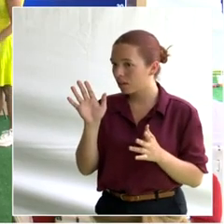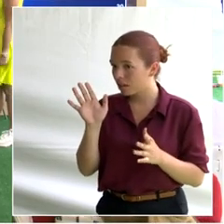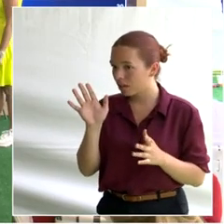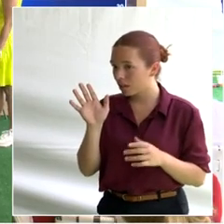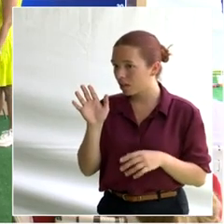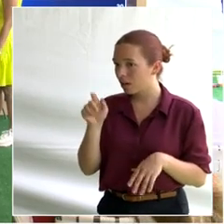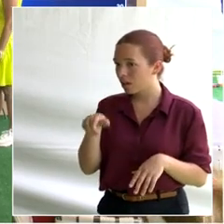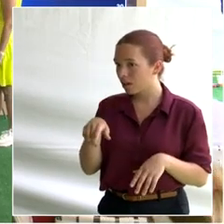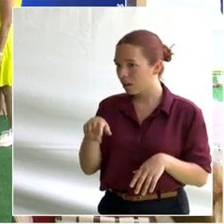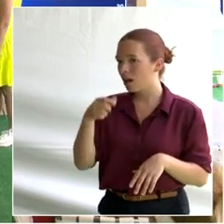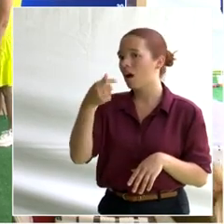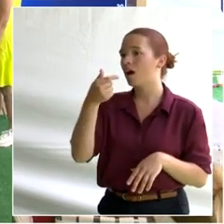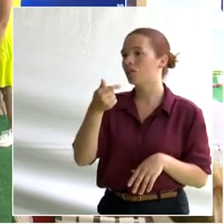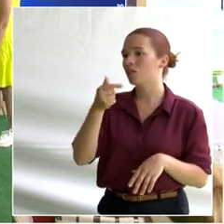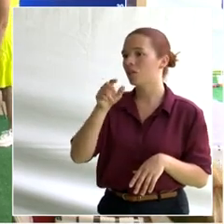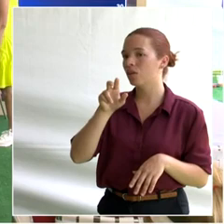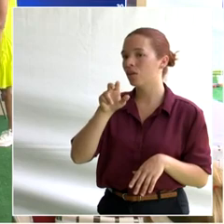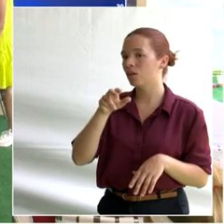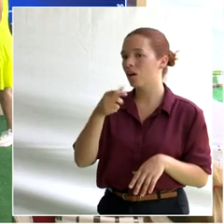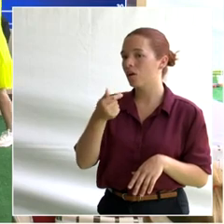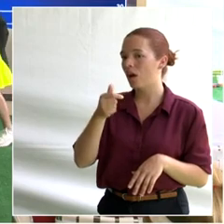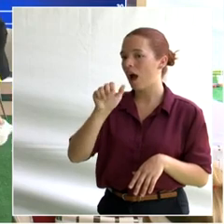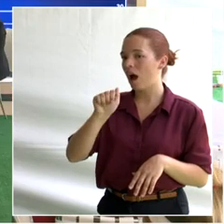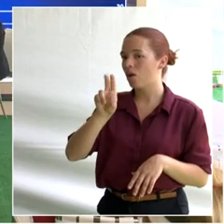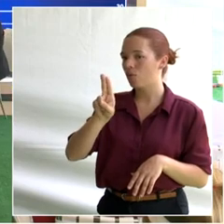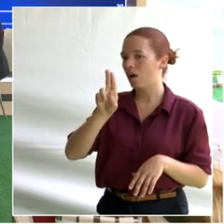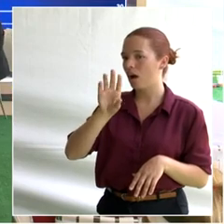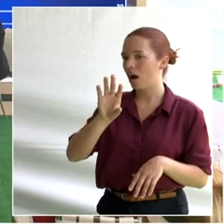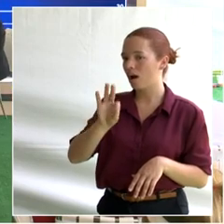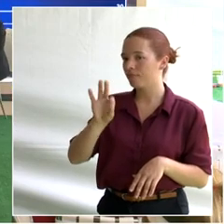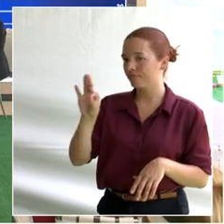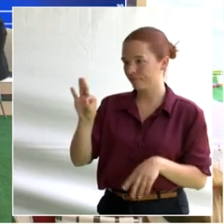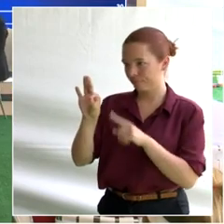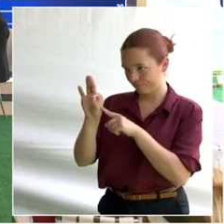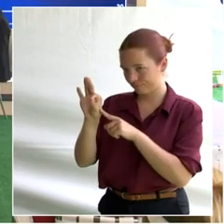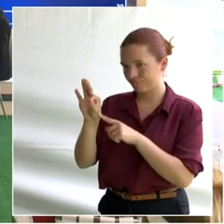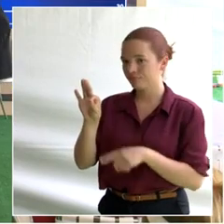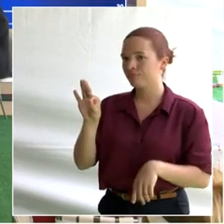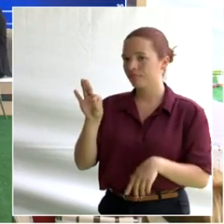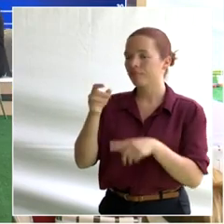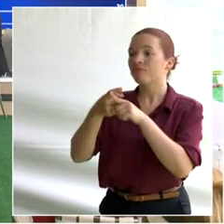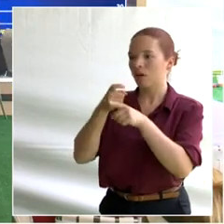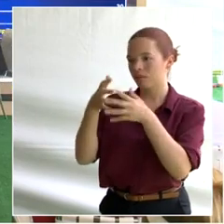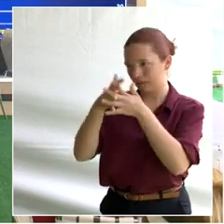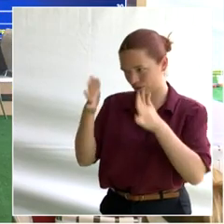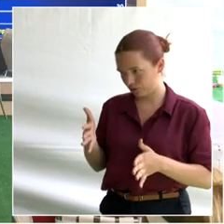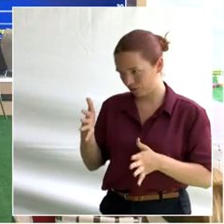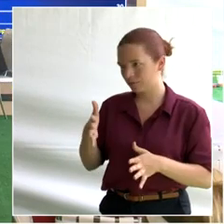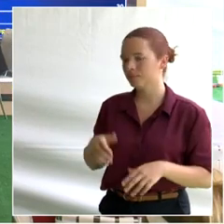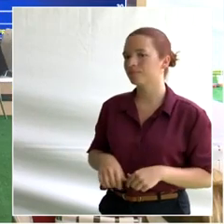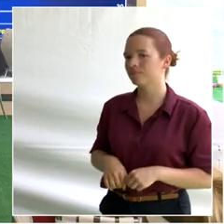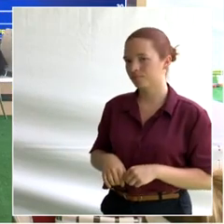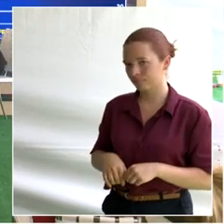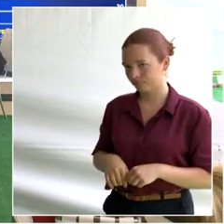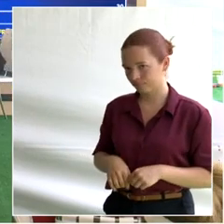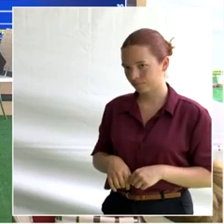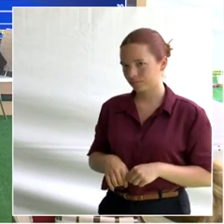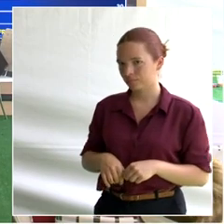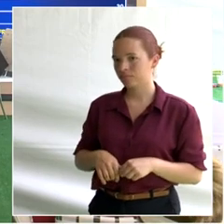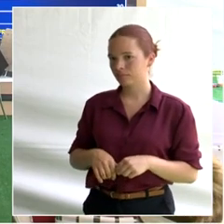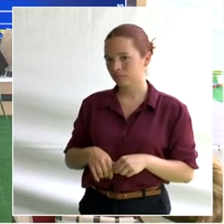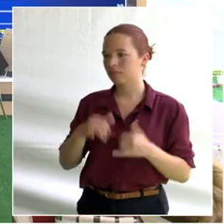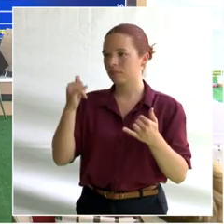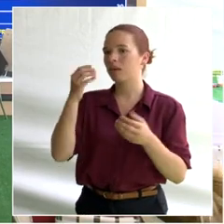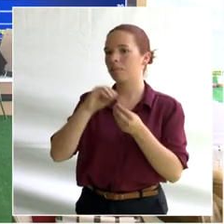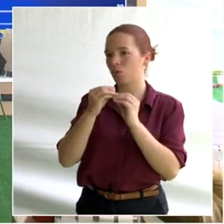States. Talk about American hopeful, and more than a hopeful. She's already starting to establish herself. Became number 1 in the world in doubles